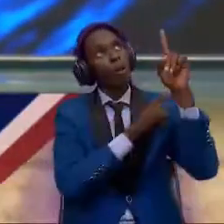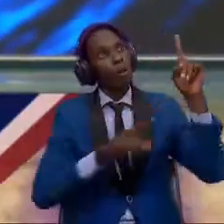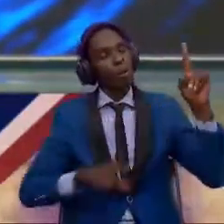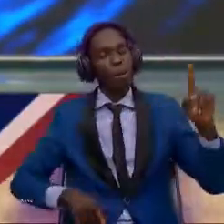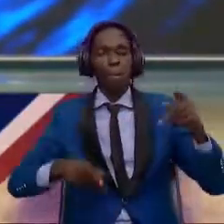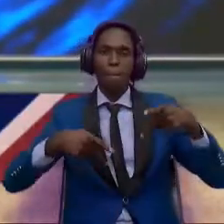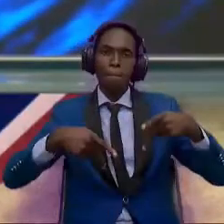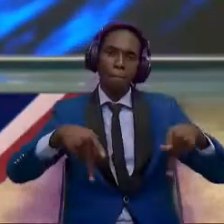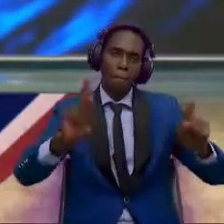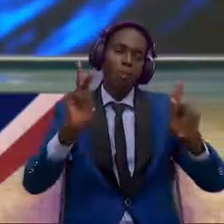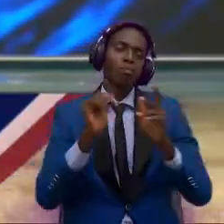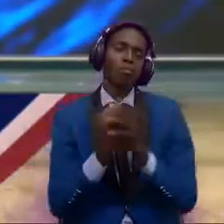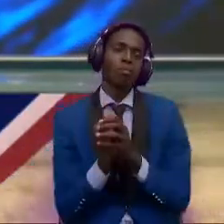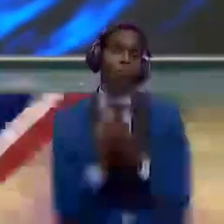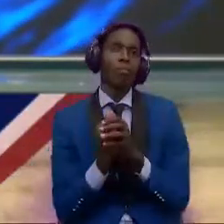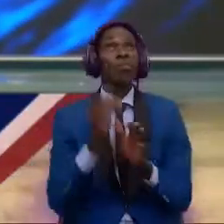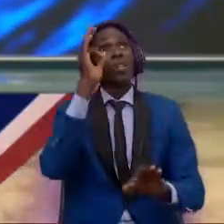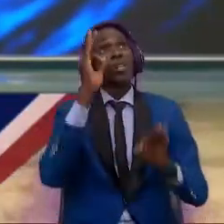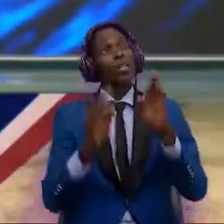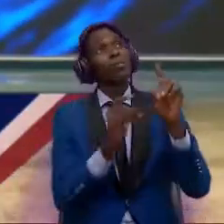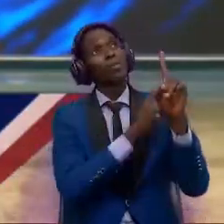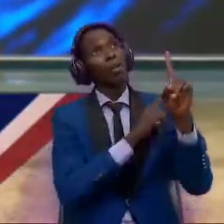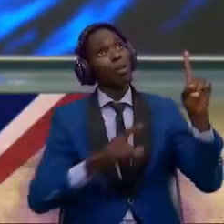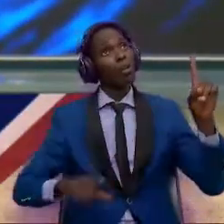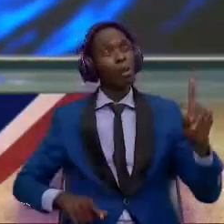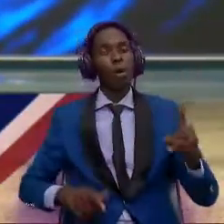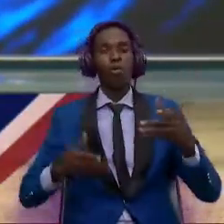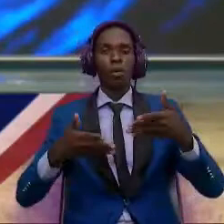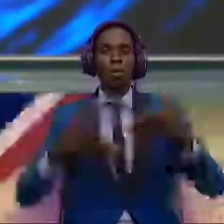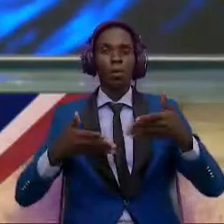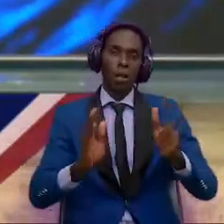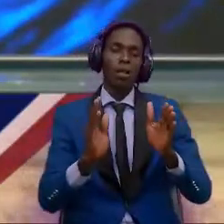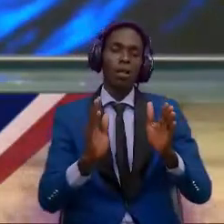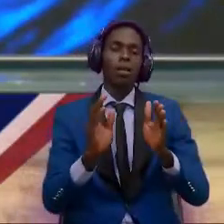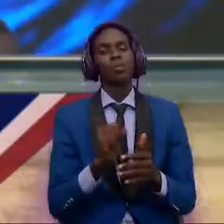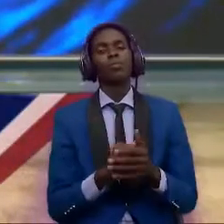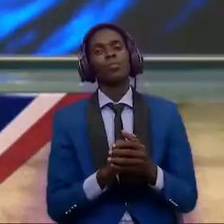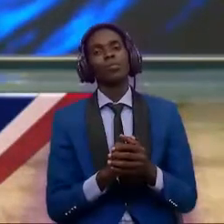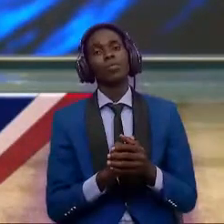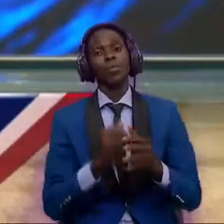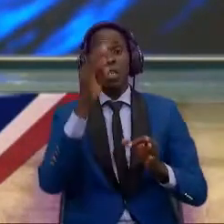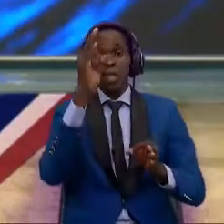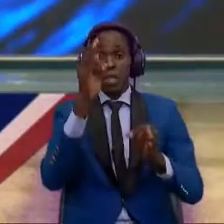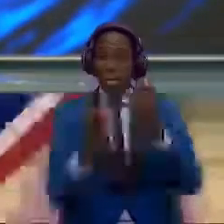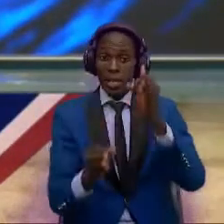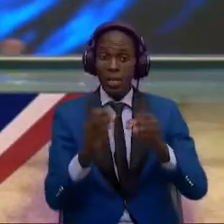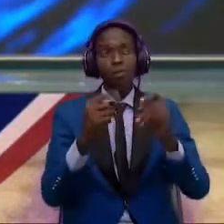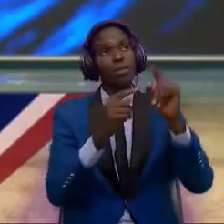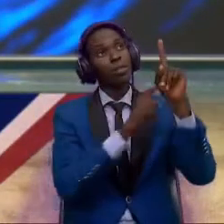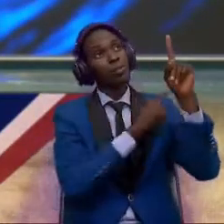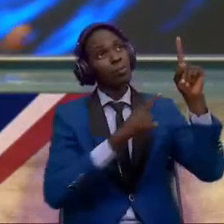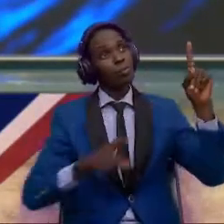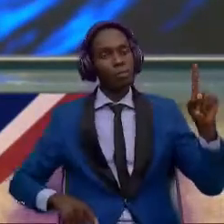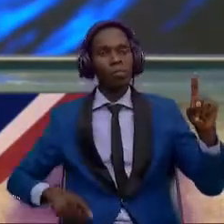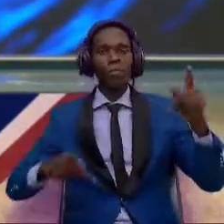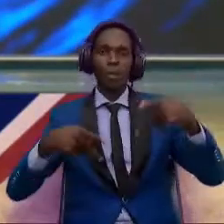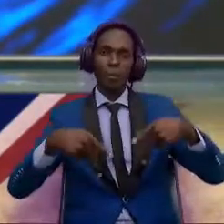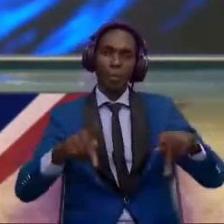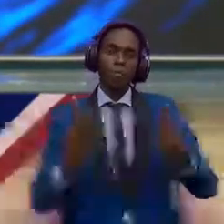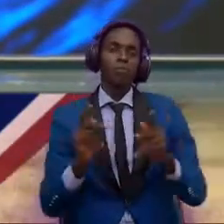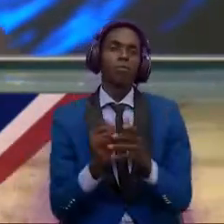permit, if the Lord permit, if the Lord